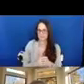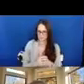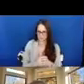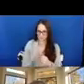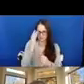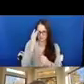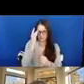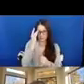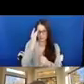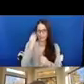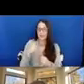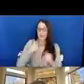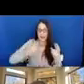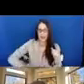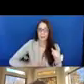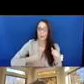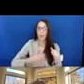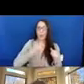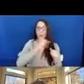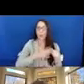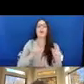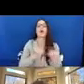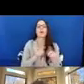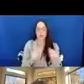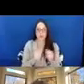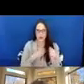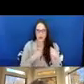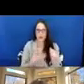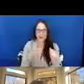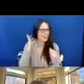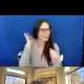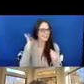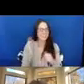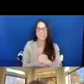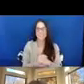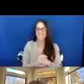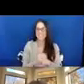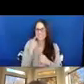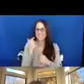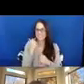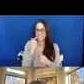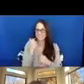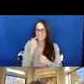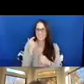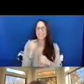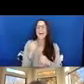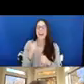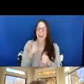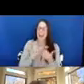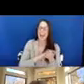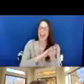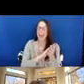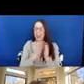I am a white woman also with white hair and, um, getting into that category of